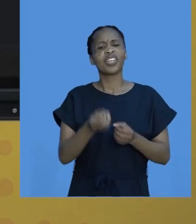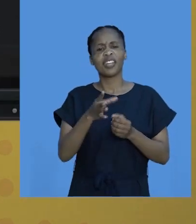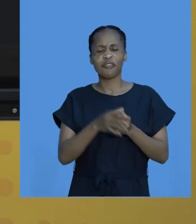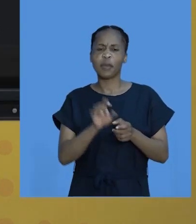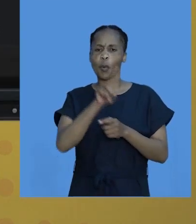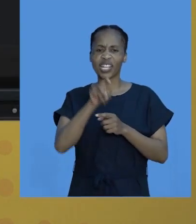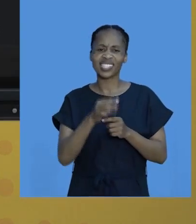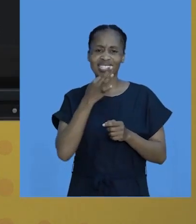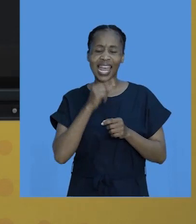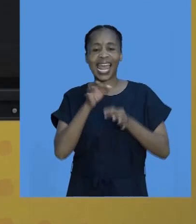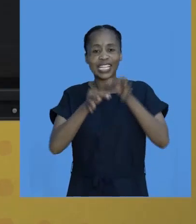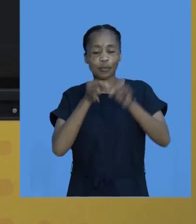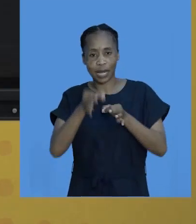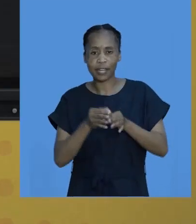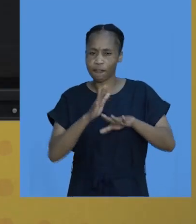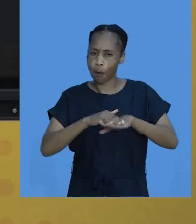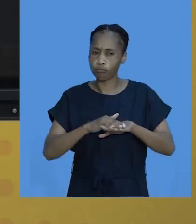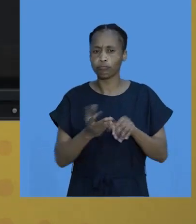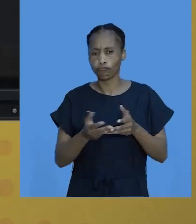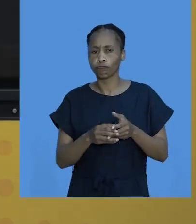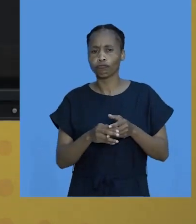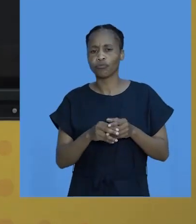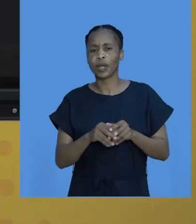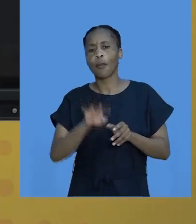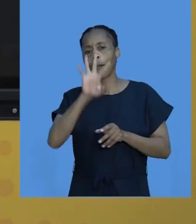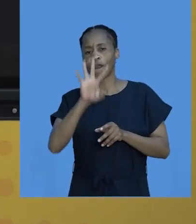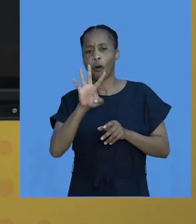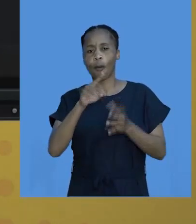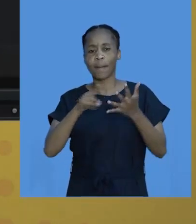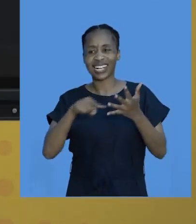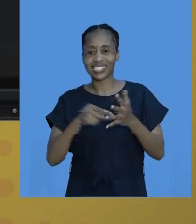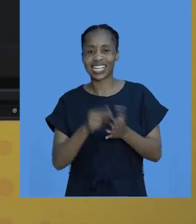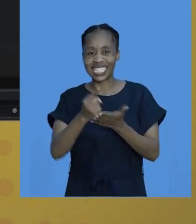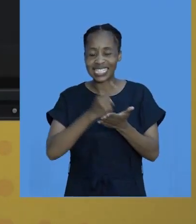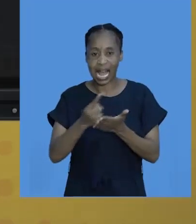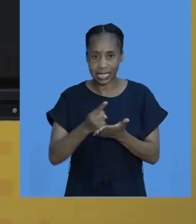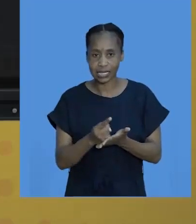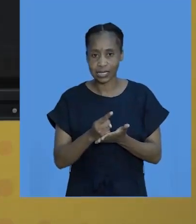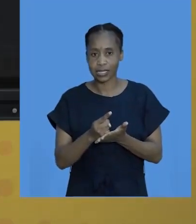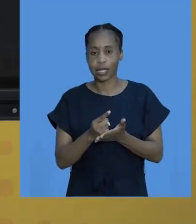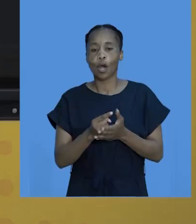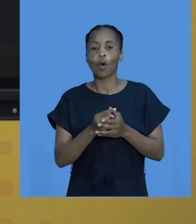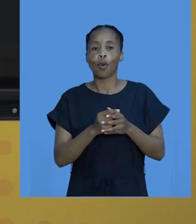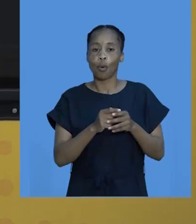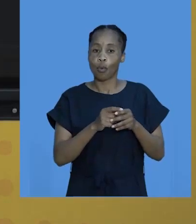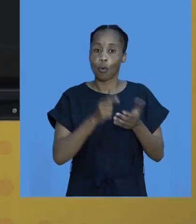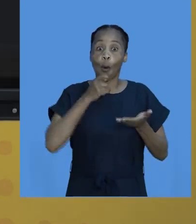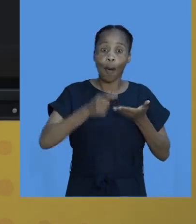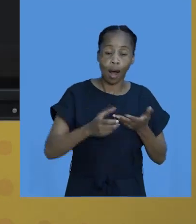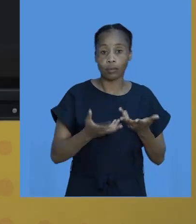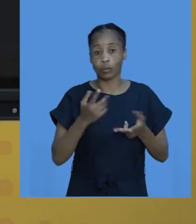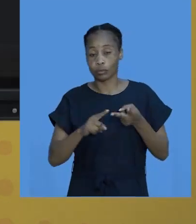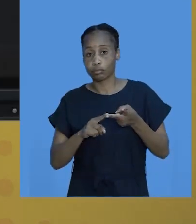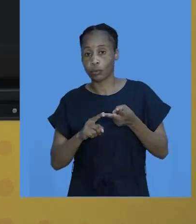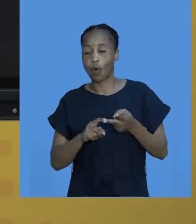given a question as an explained question for more marks, for example, for 4 marks, discuss command and control in the exam,